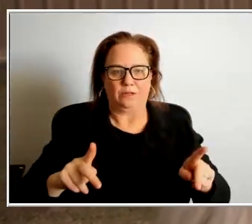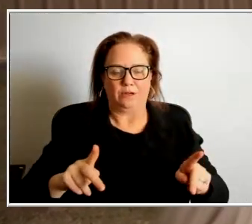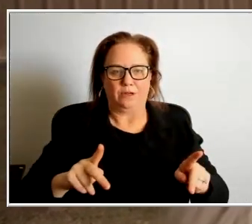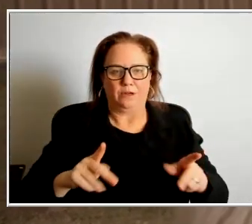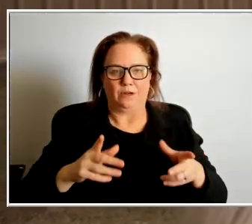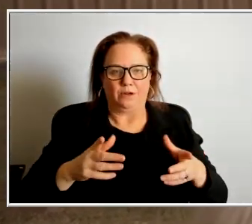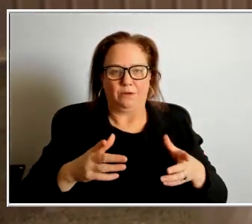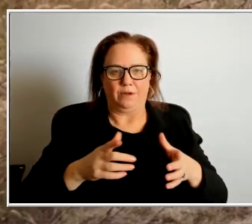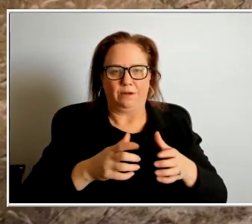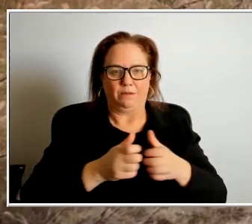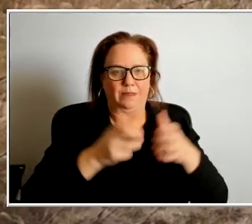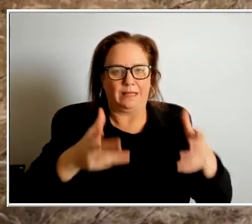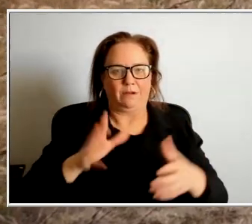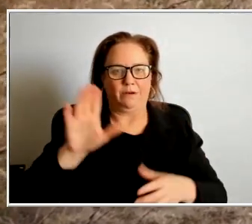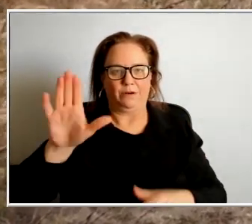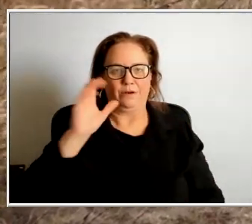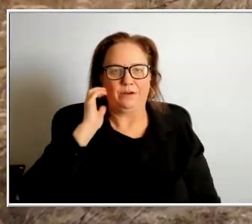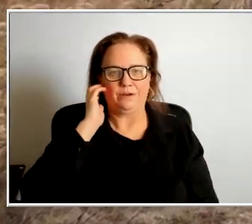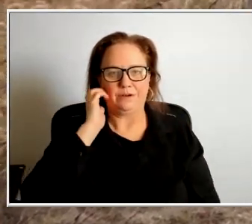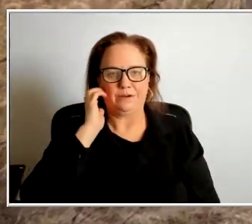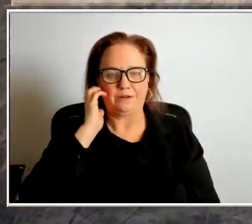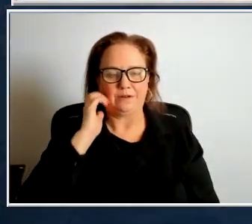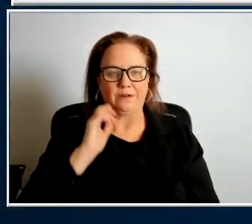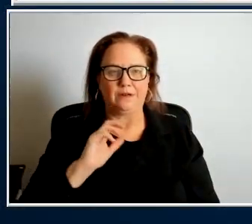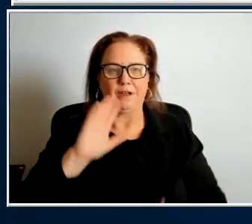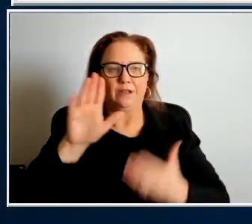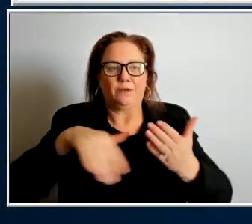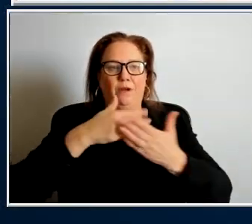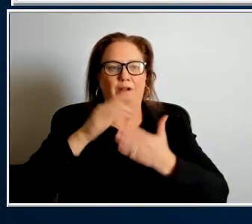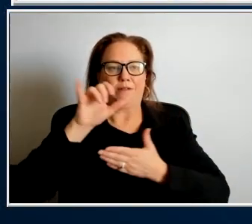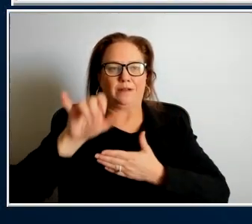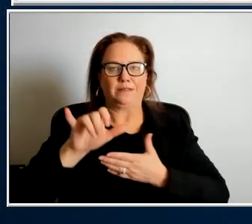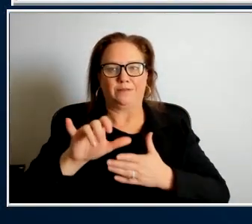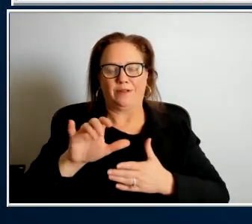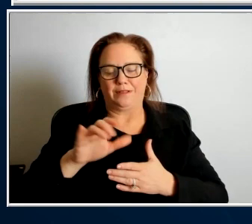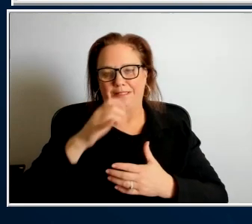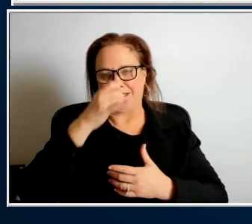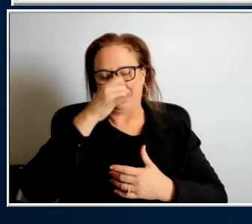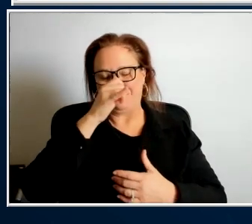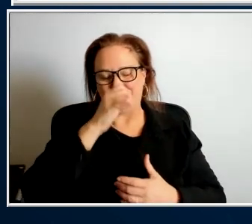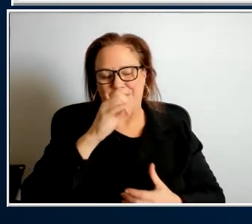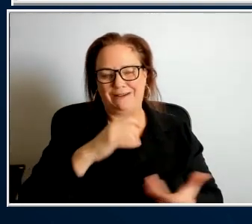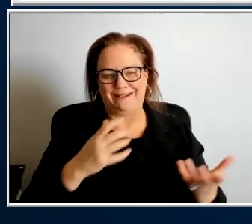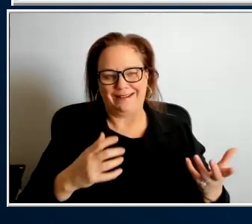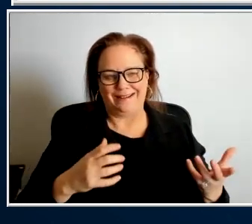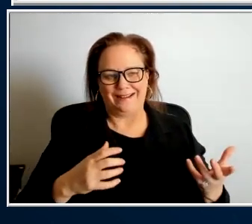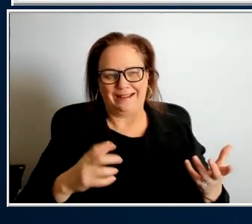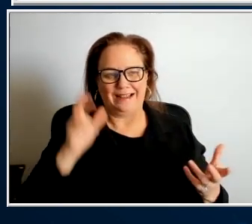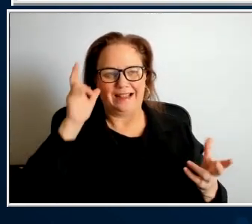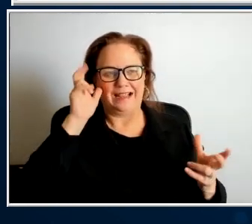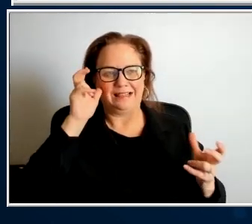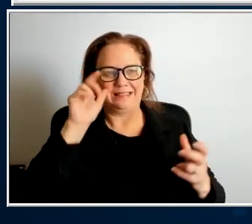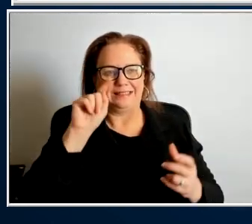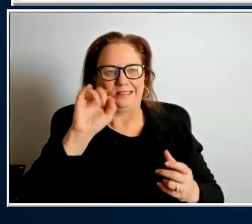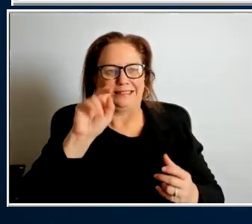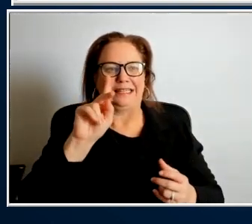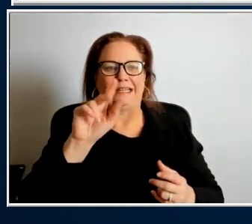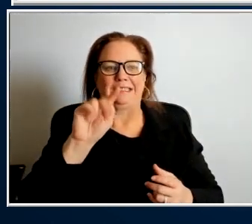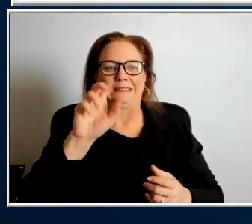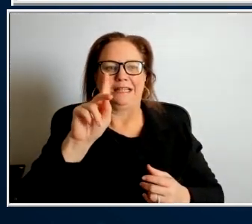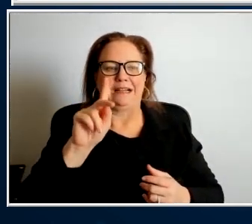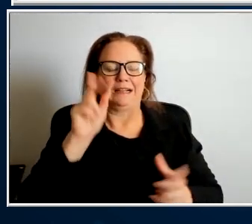this without her. And of course, through all of this, you've kept this awesome sense of humor. I want to listen to another one of your videos.